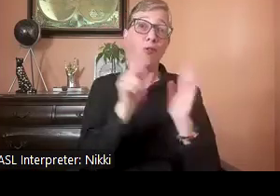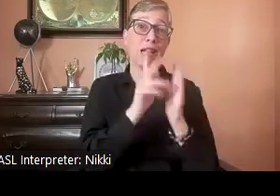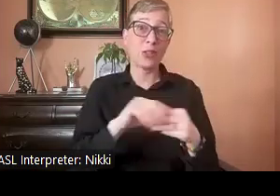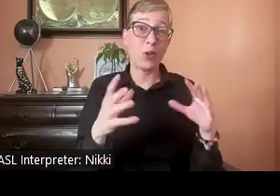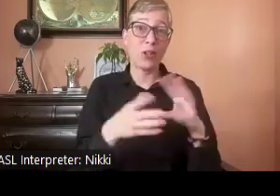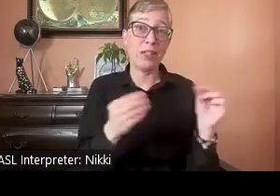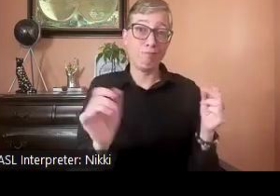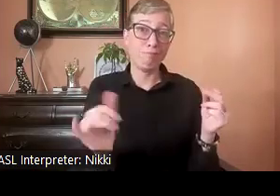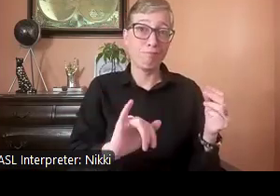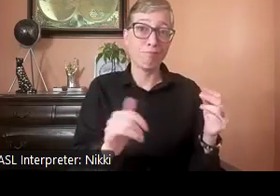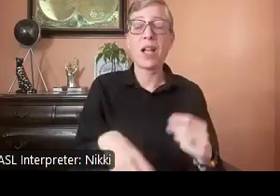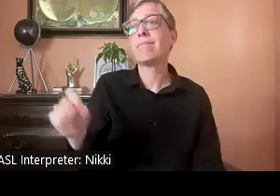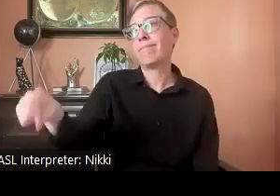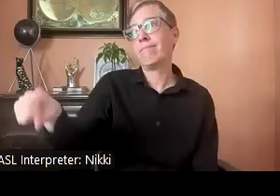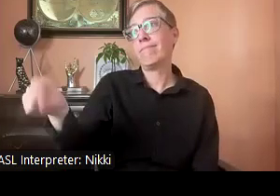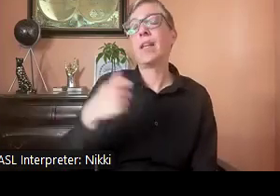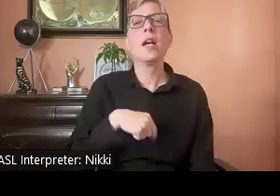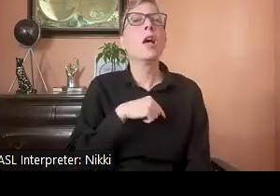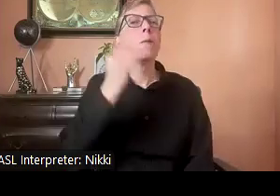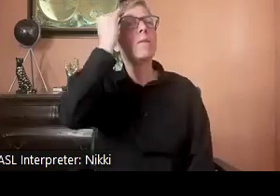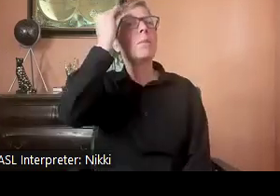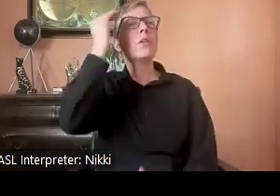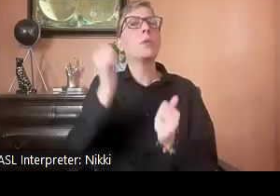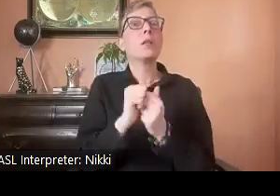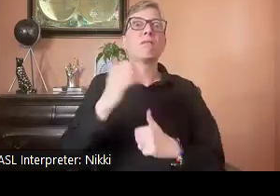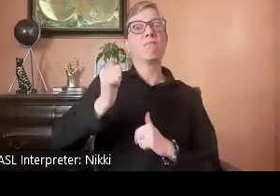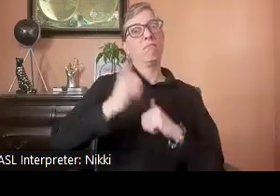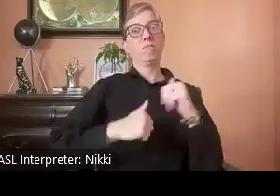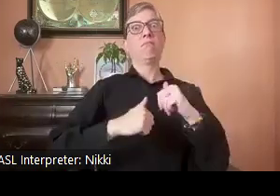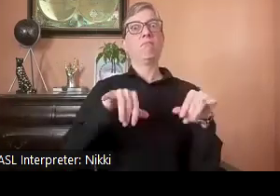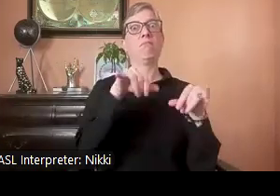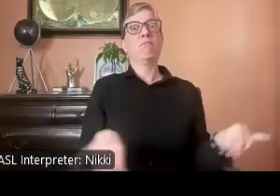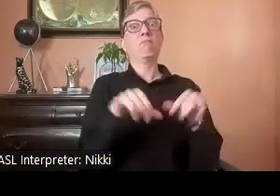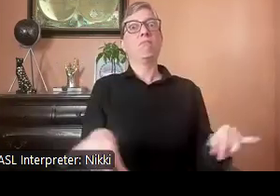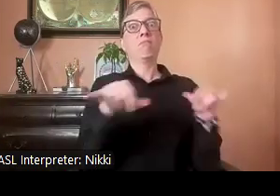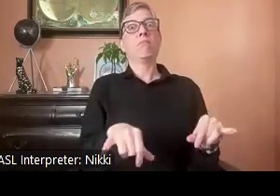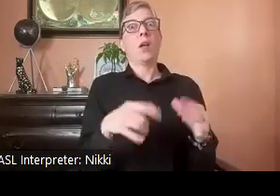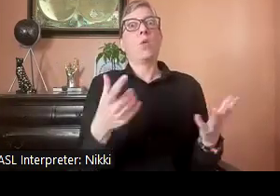well. So we're familiar with what rigidity can bring. Correct.